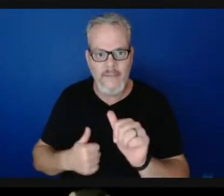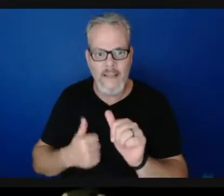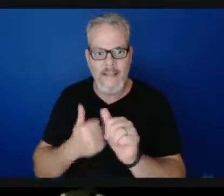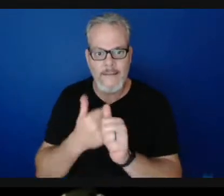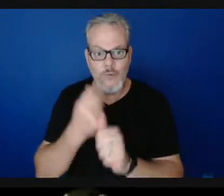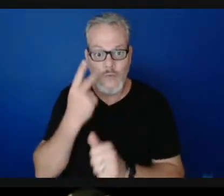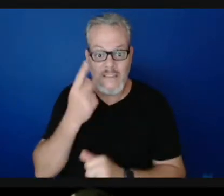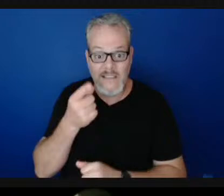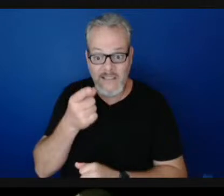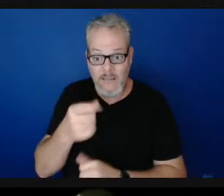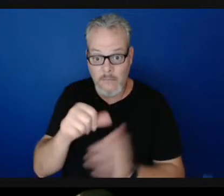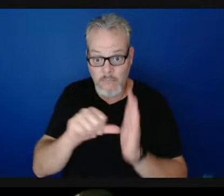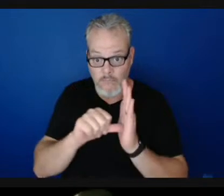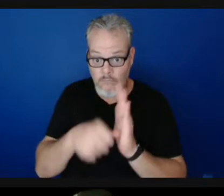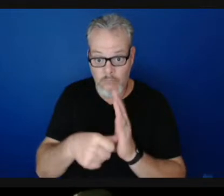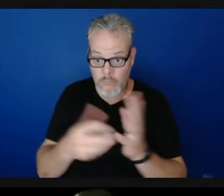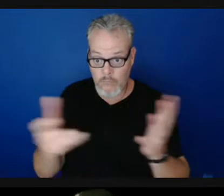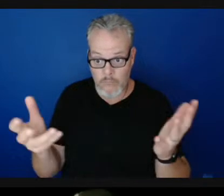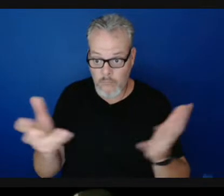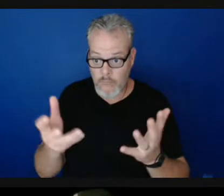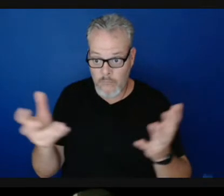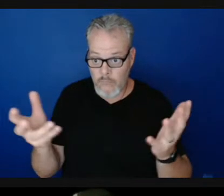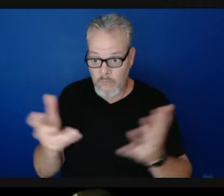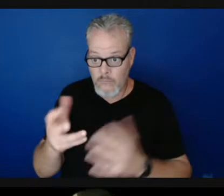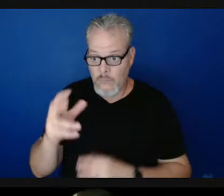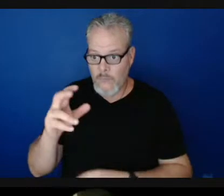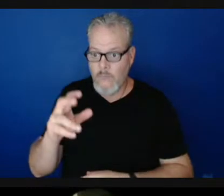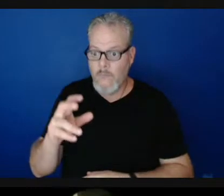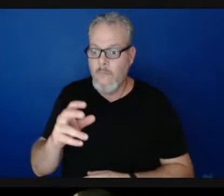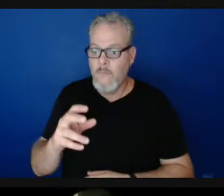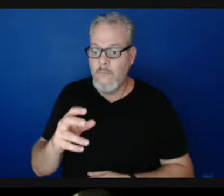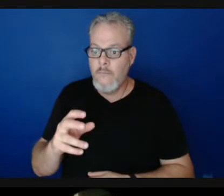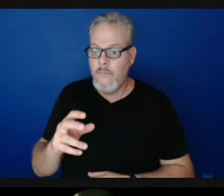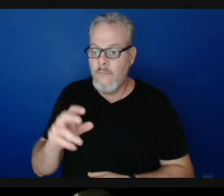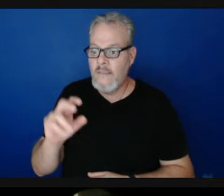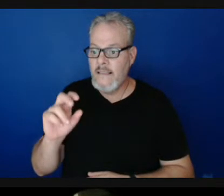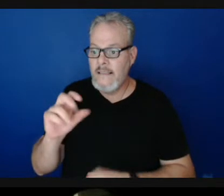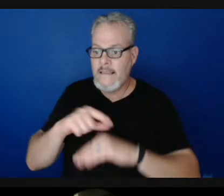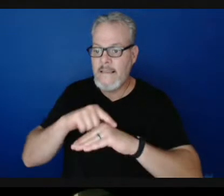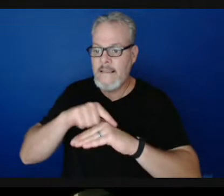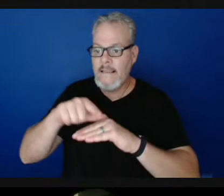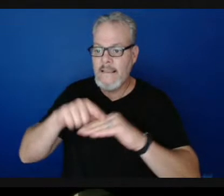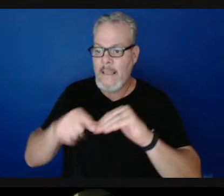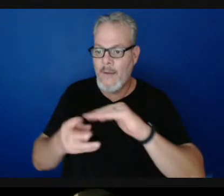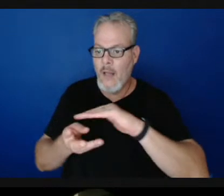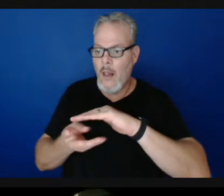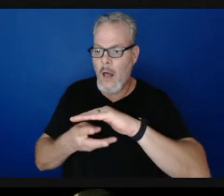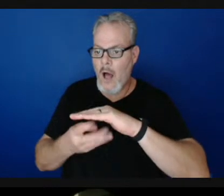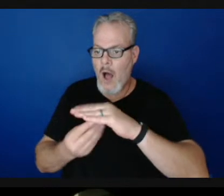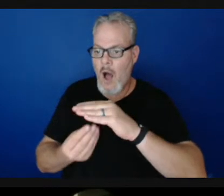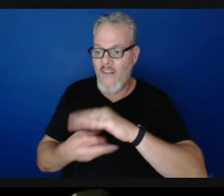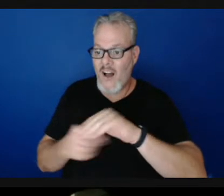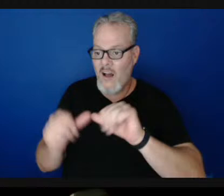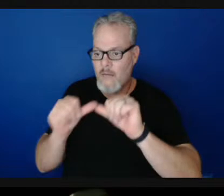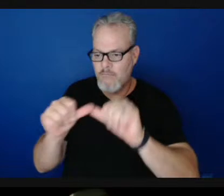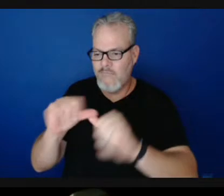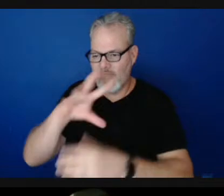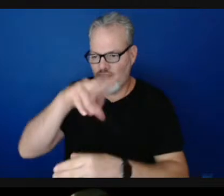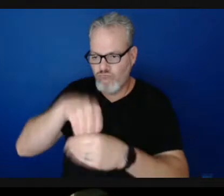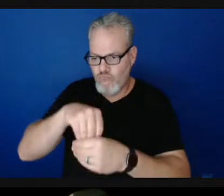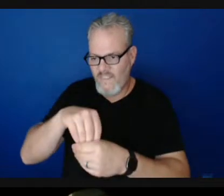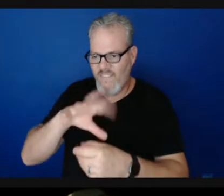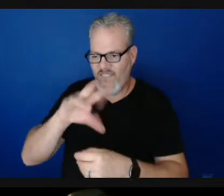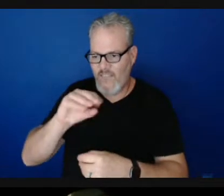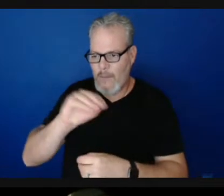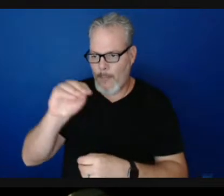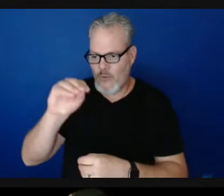that the USGS states summit lavas are 50% or more bubbles. And